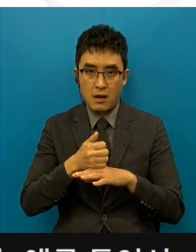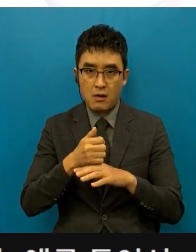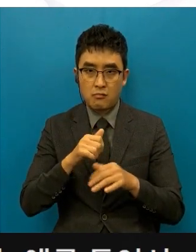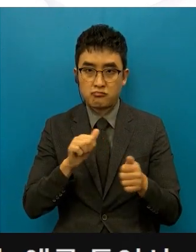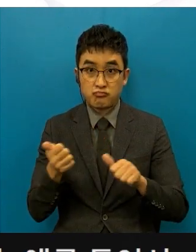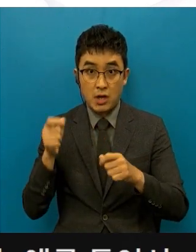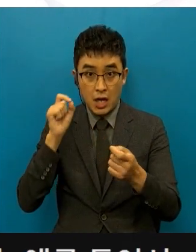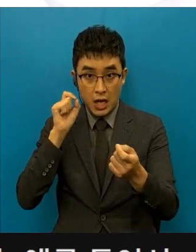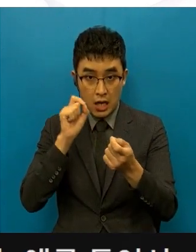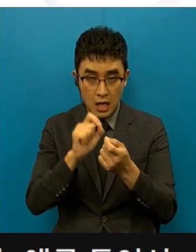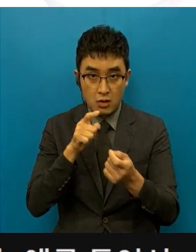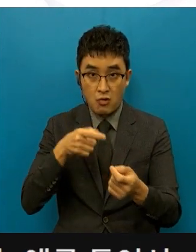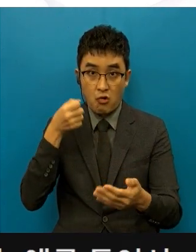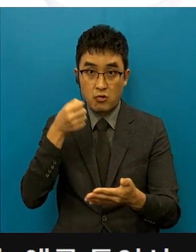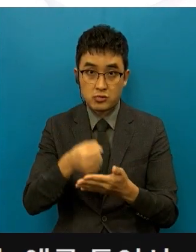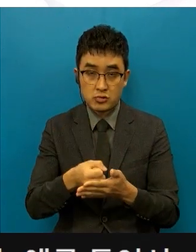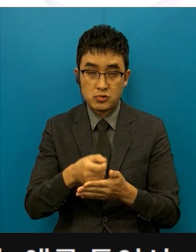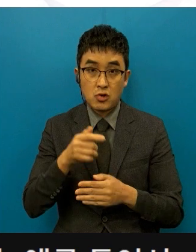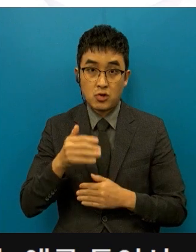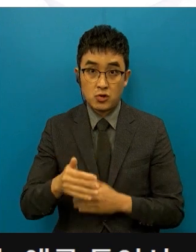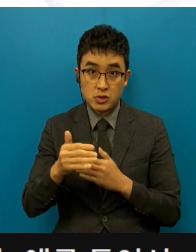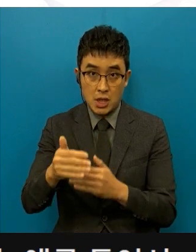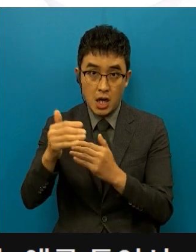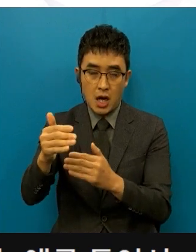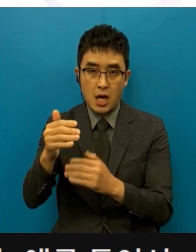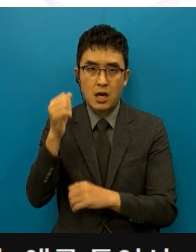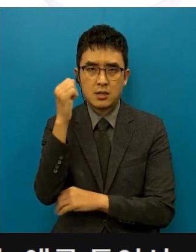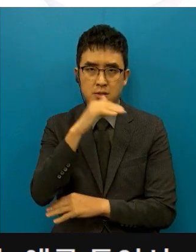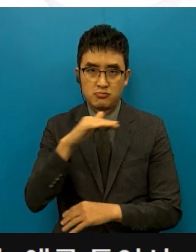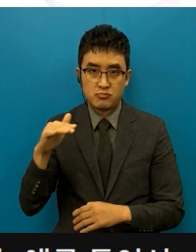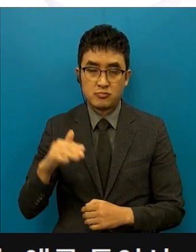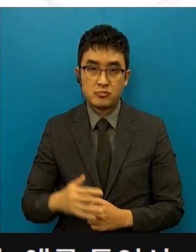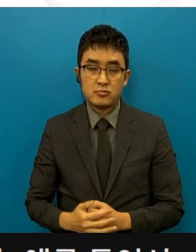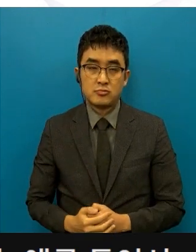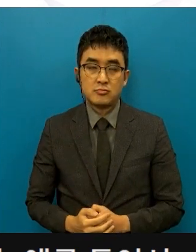of discussions, but not any